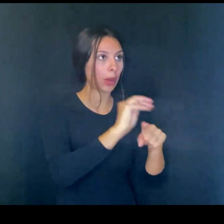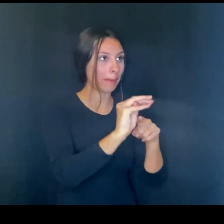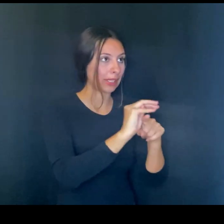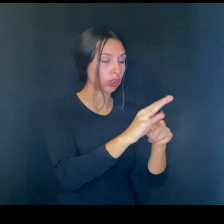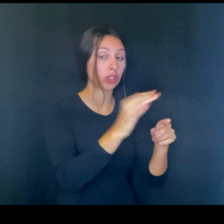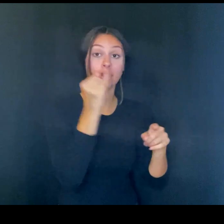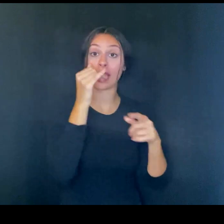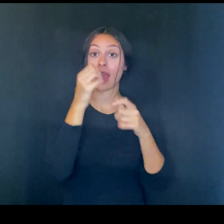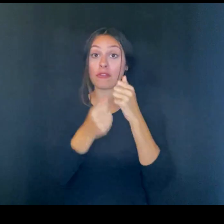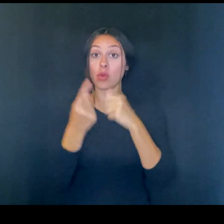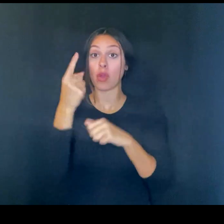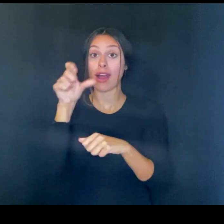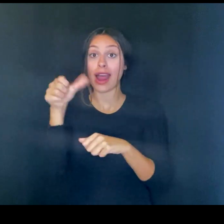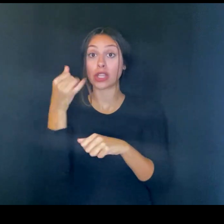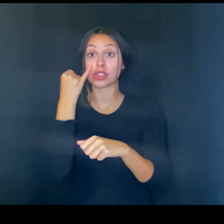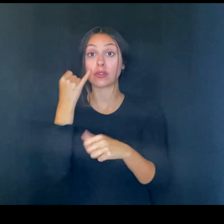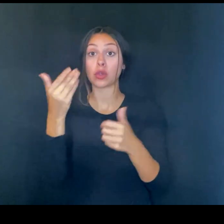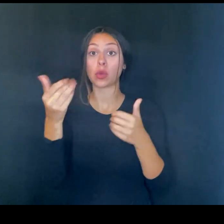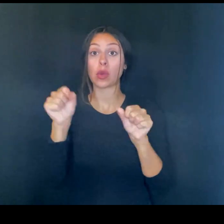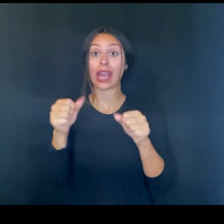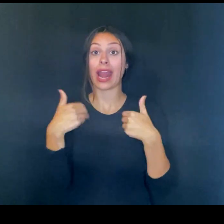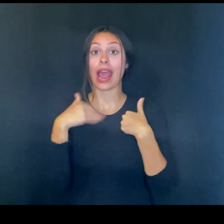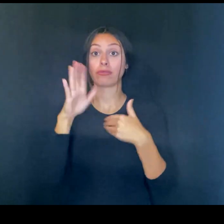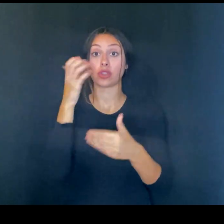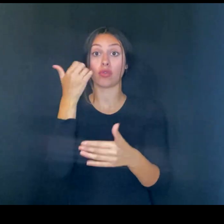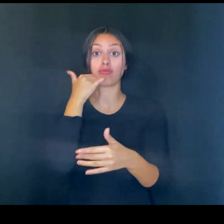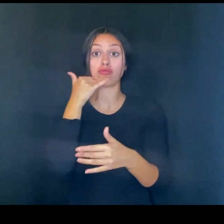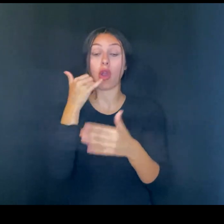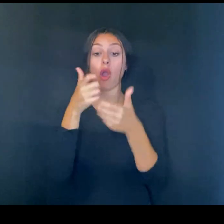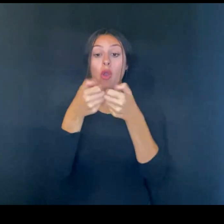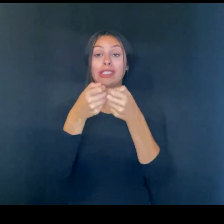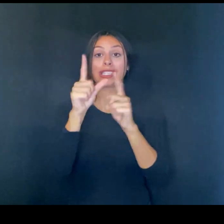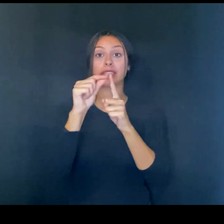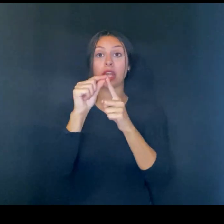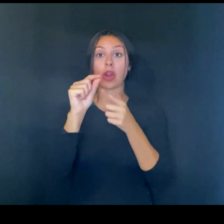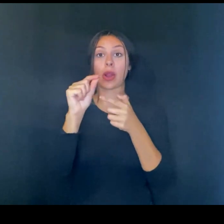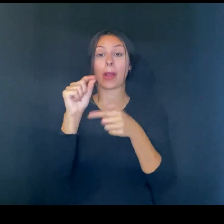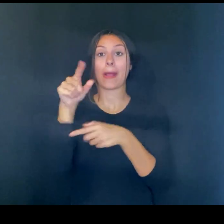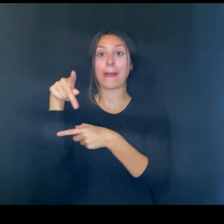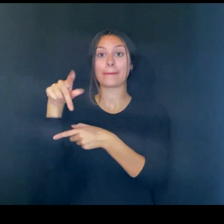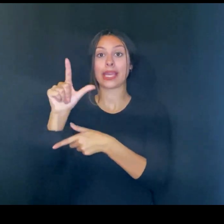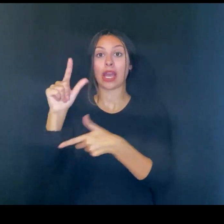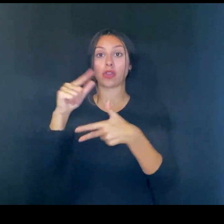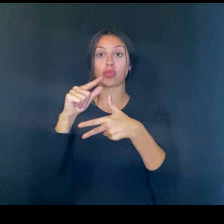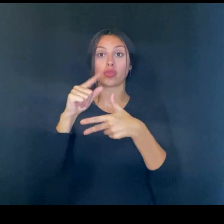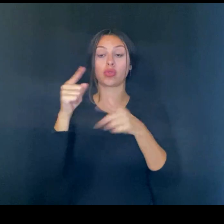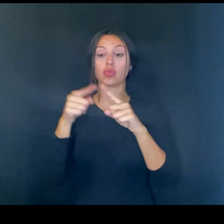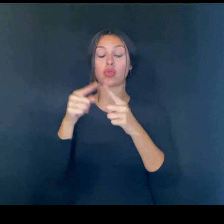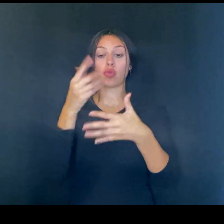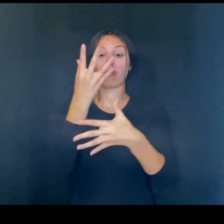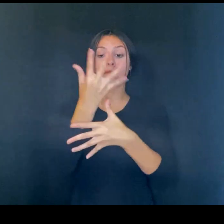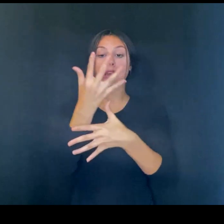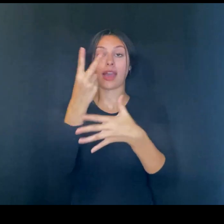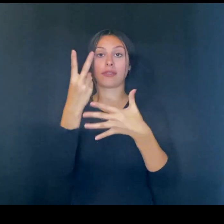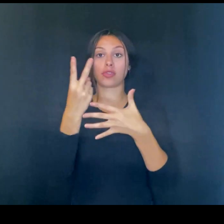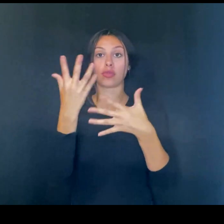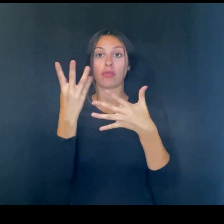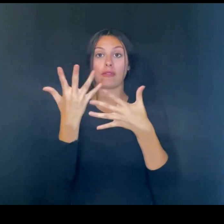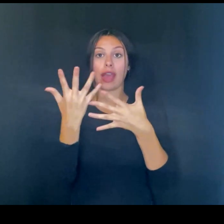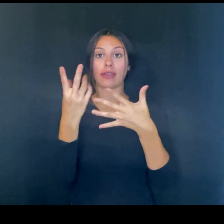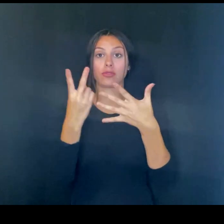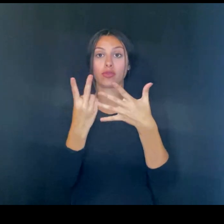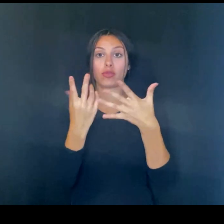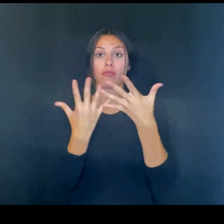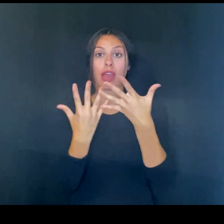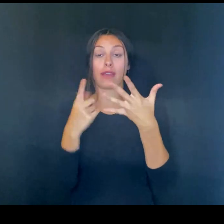Everyone else, if you could take out your phone and text the letters PL to 52525, you can get some information about the church, you can get